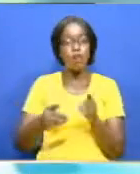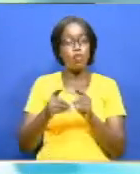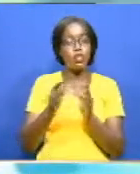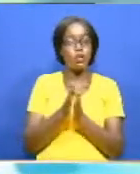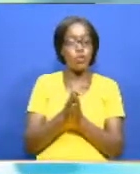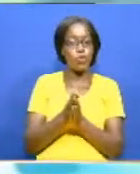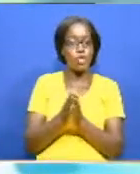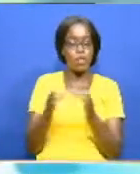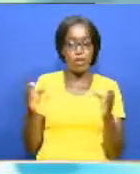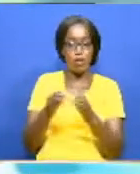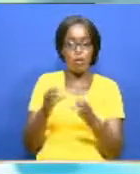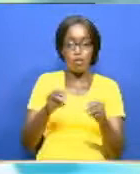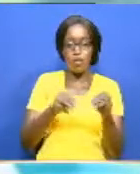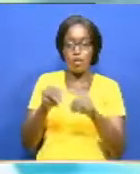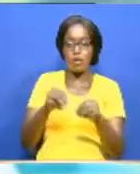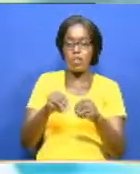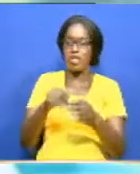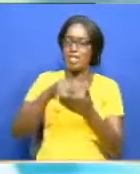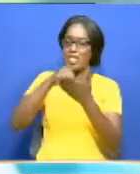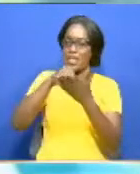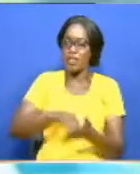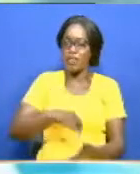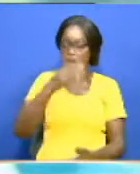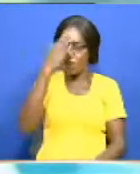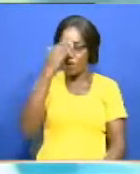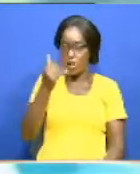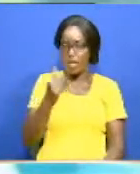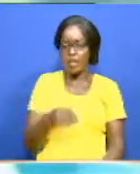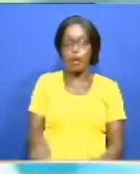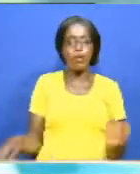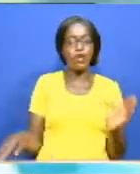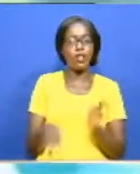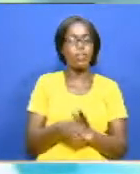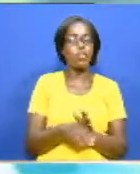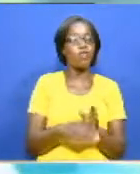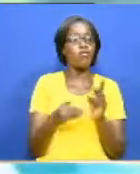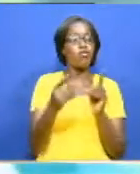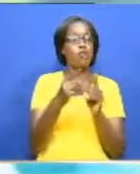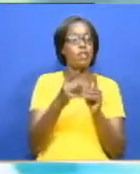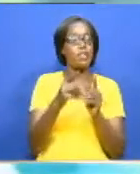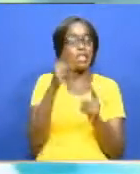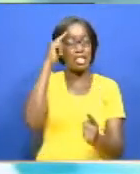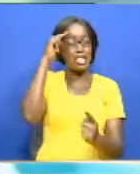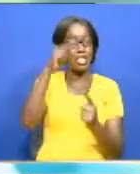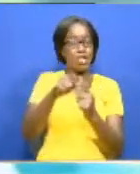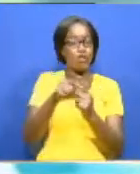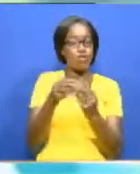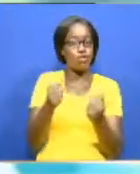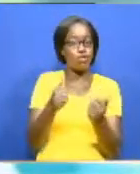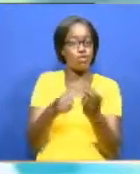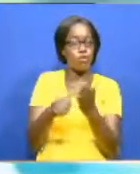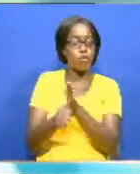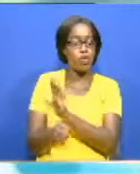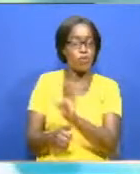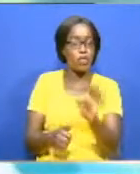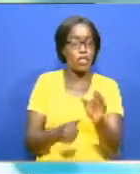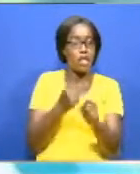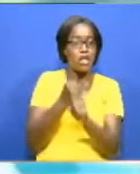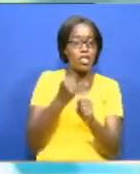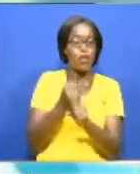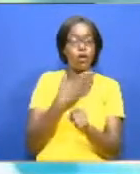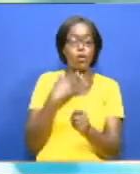management have disintegrated after they were locked out of a meeting which sought to address their grievances. The workers are demanding